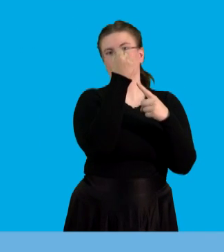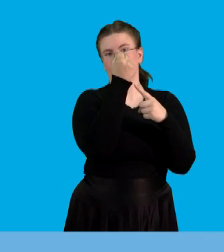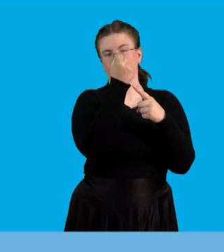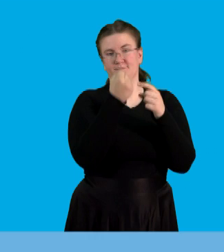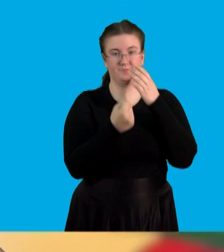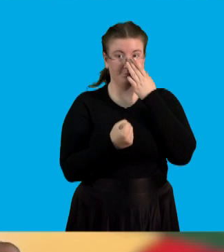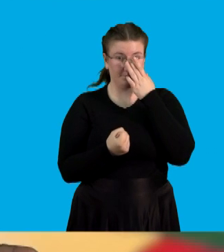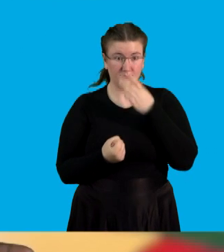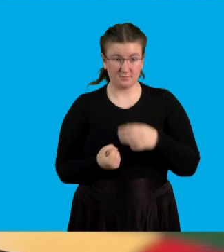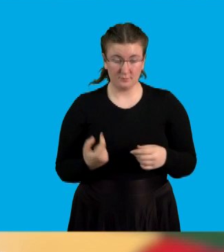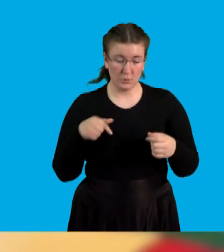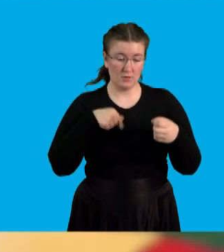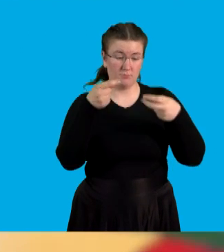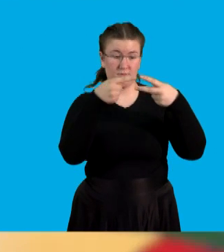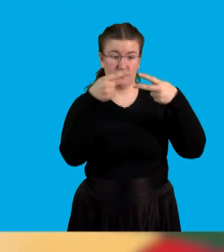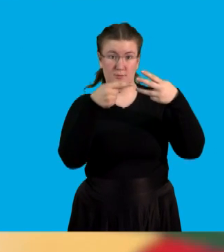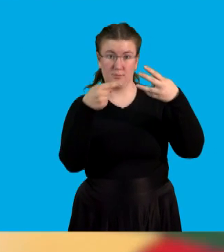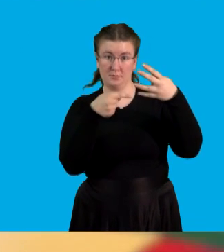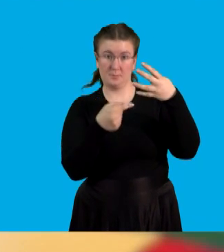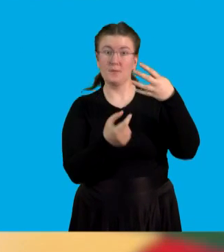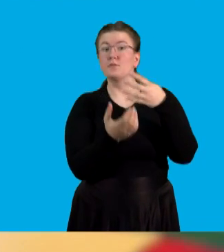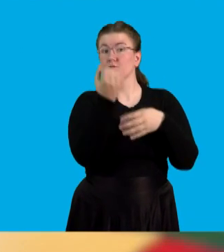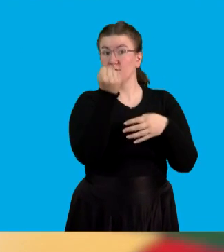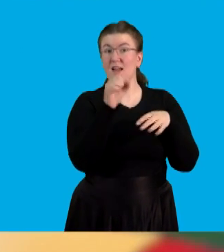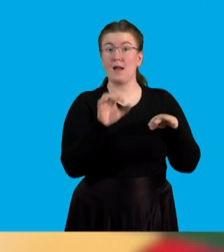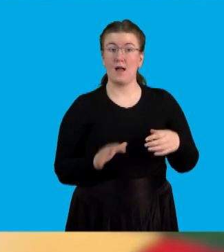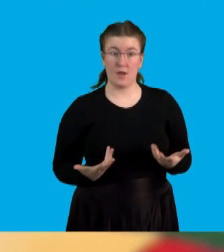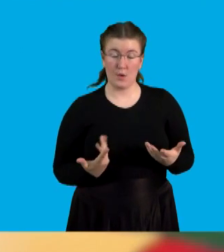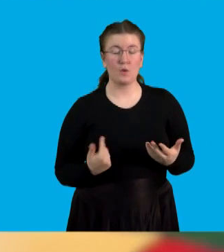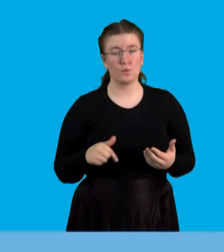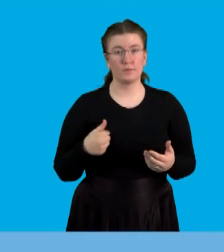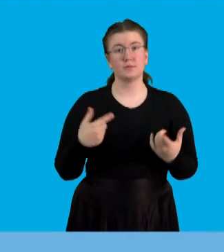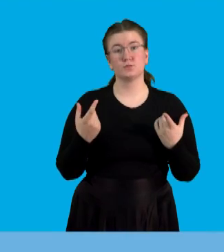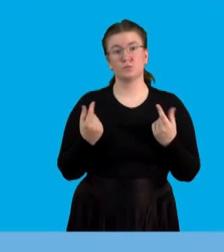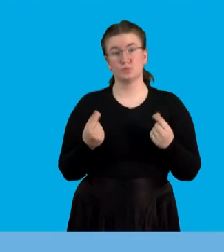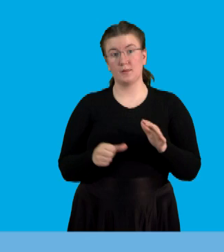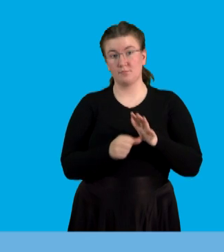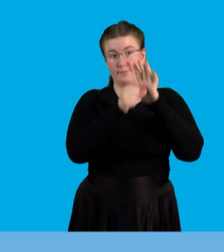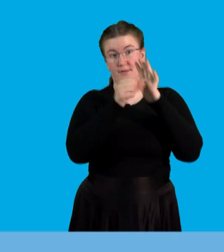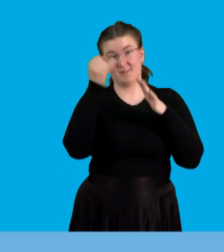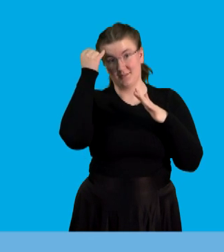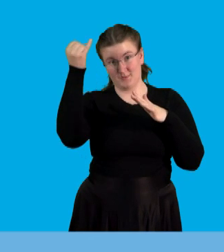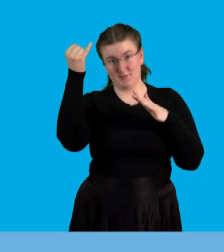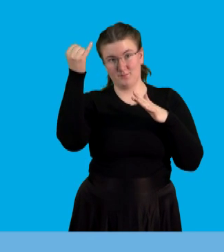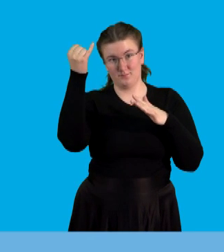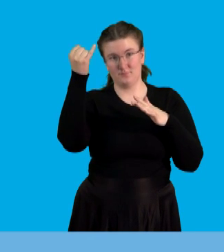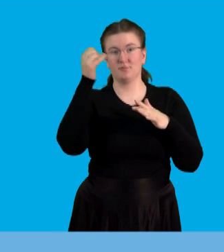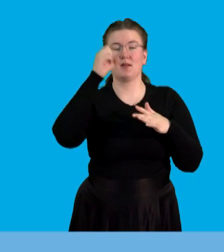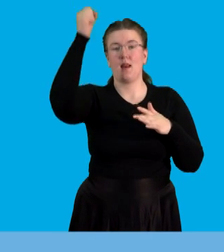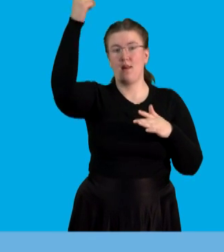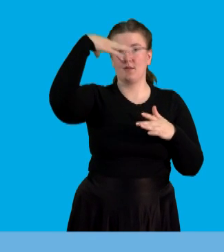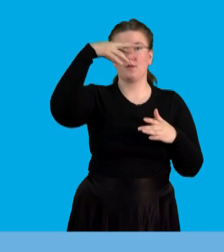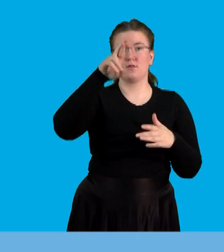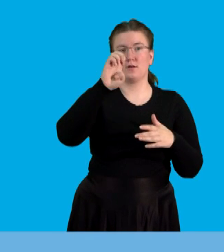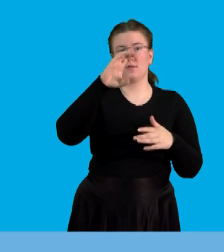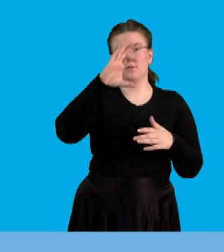achieve those objectives that you have set, this is what you're going to be doing. We're going to be taking the main idea being the